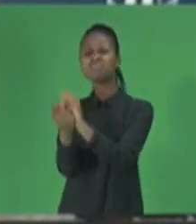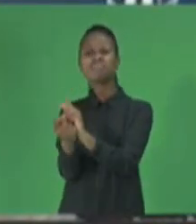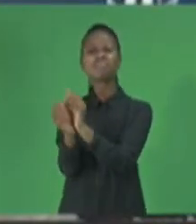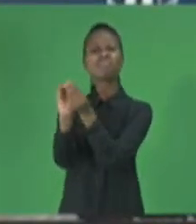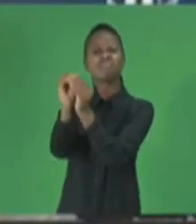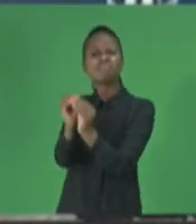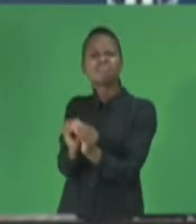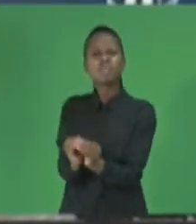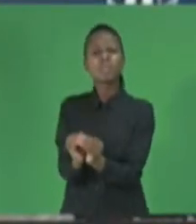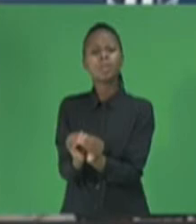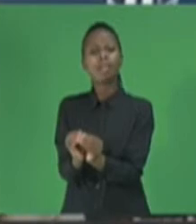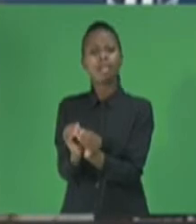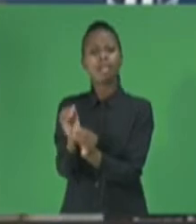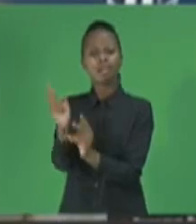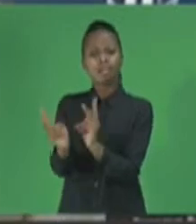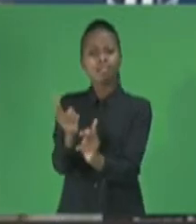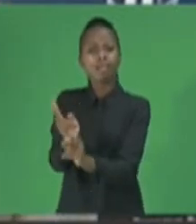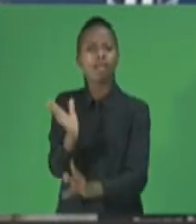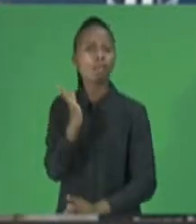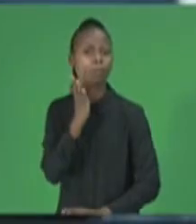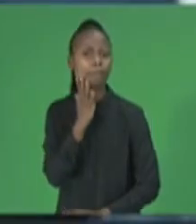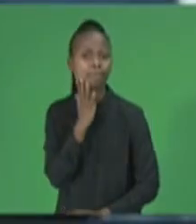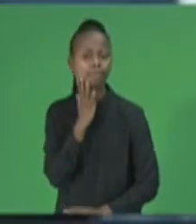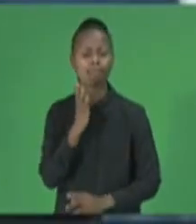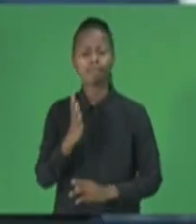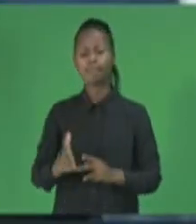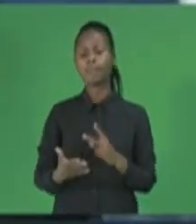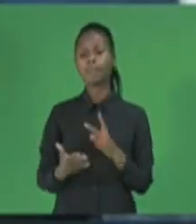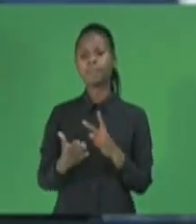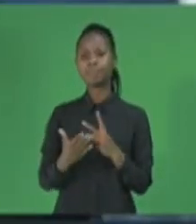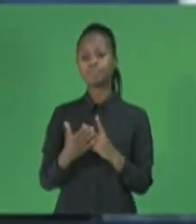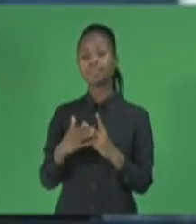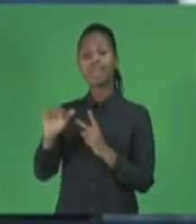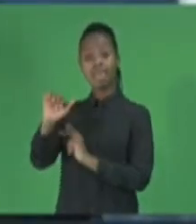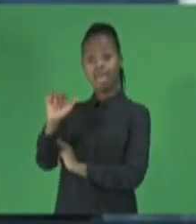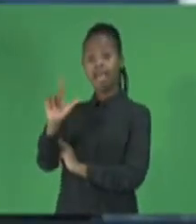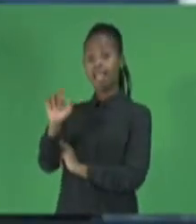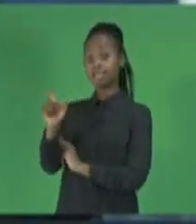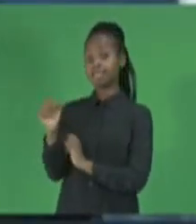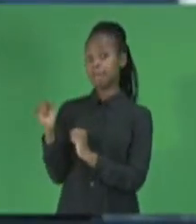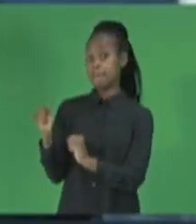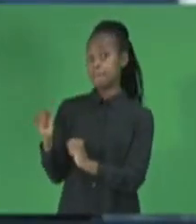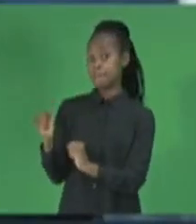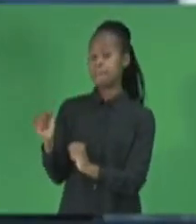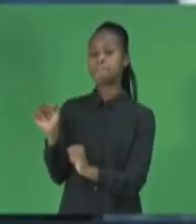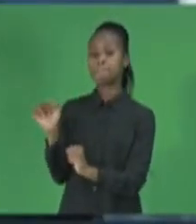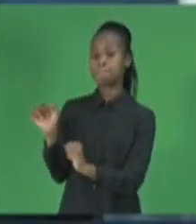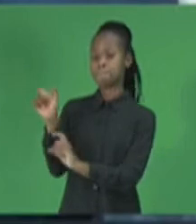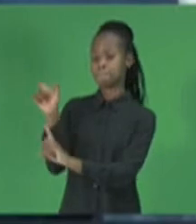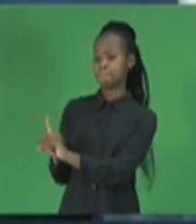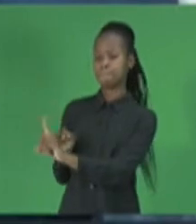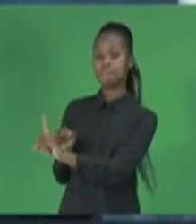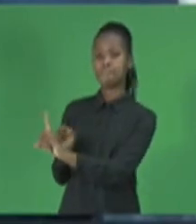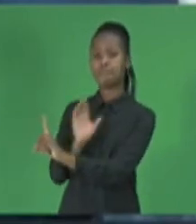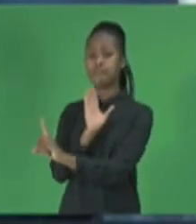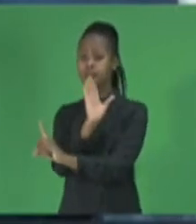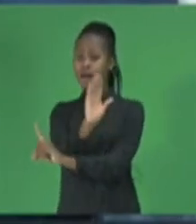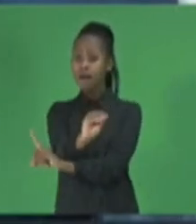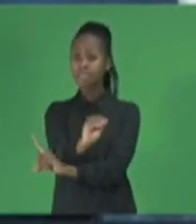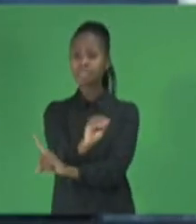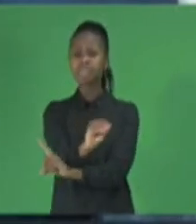Alex's second question, could you explain a bit more about why you raised your 2021 GDP growth forecast